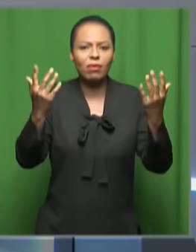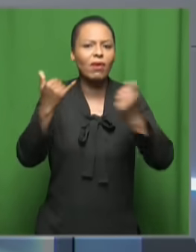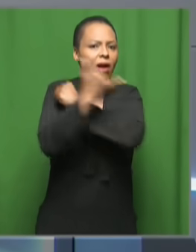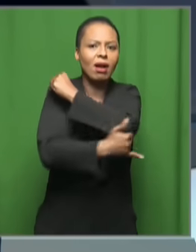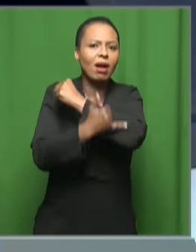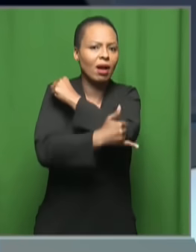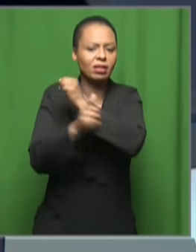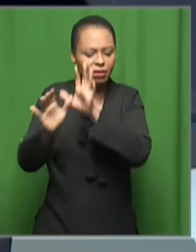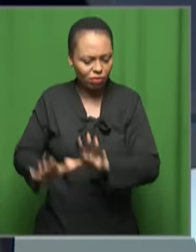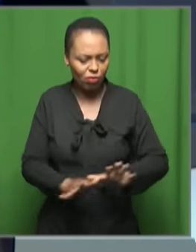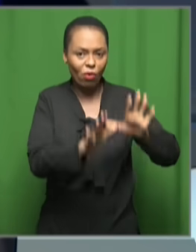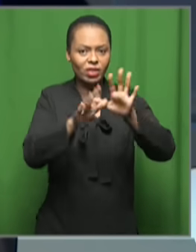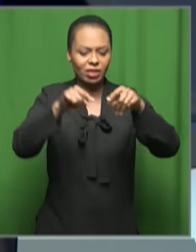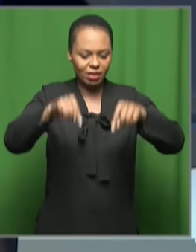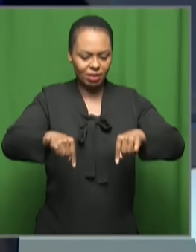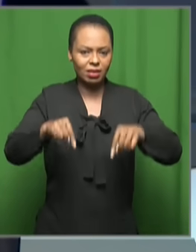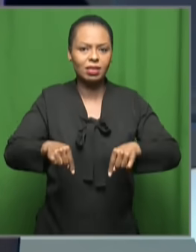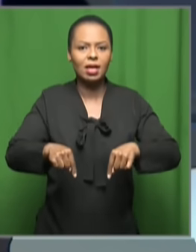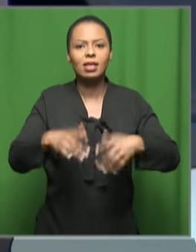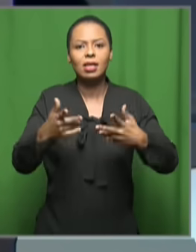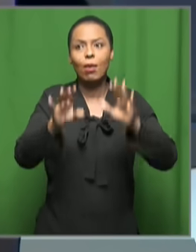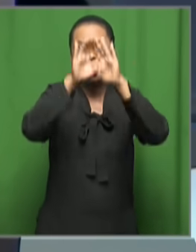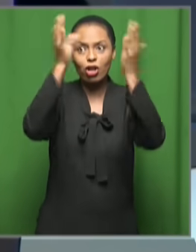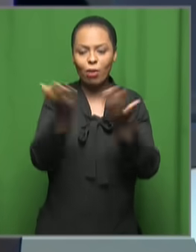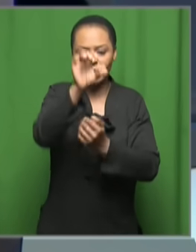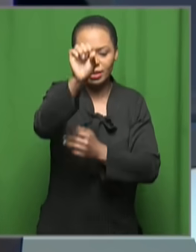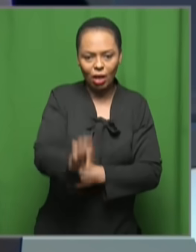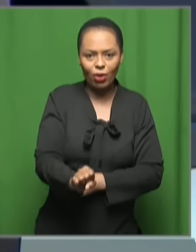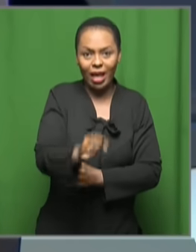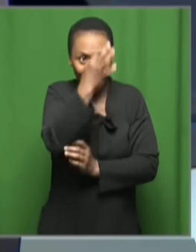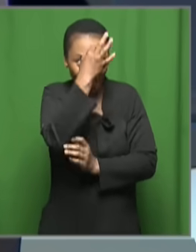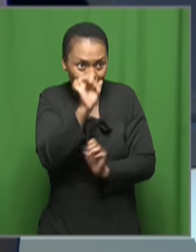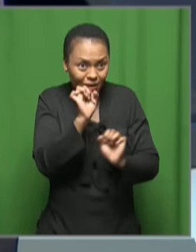countries here in the continent and in the global south where the state is